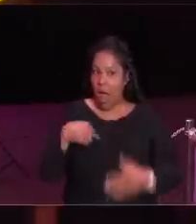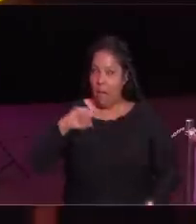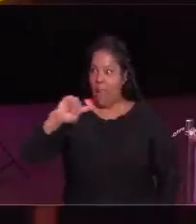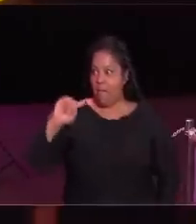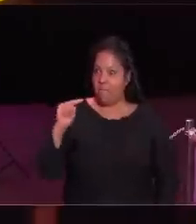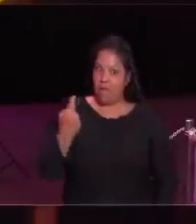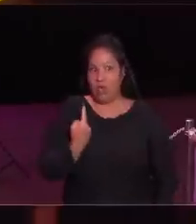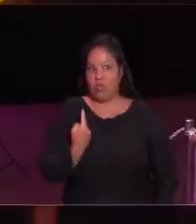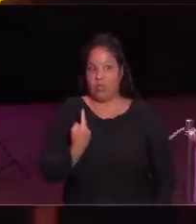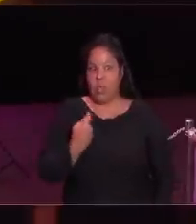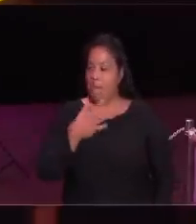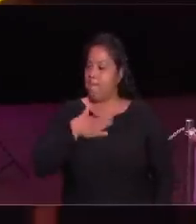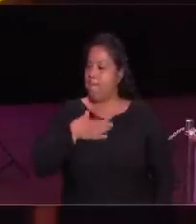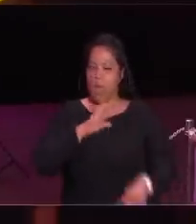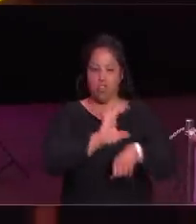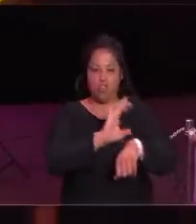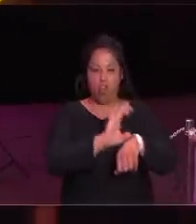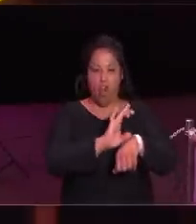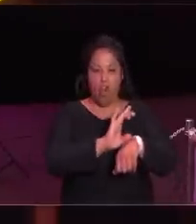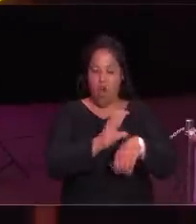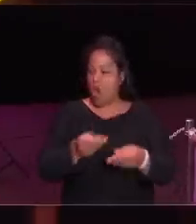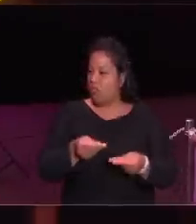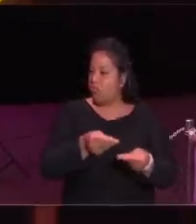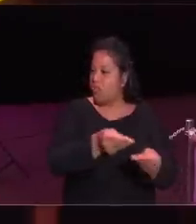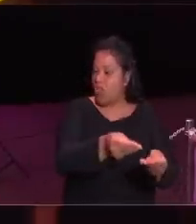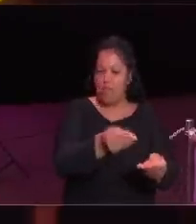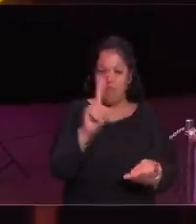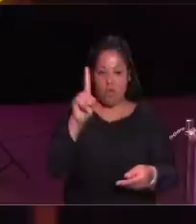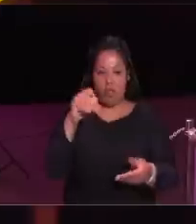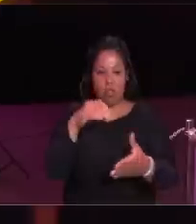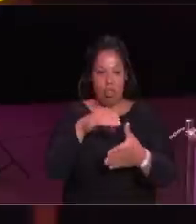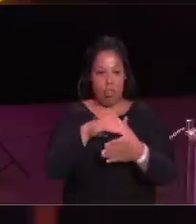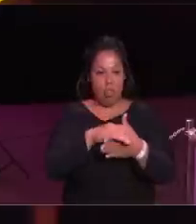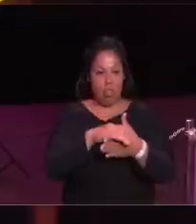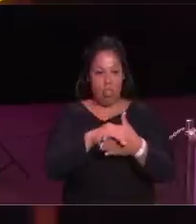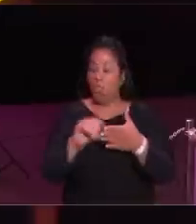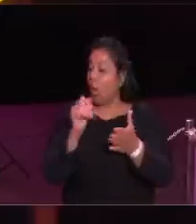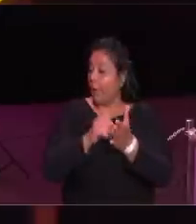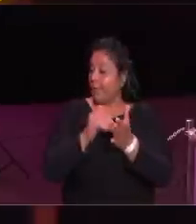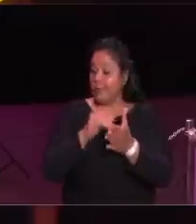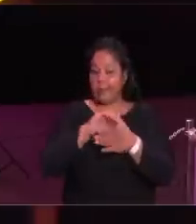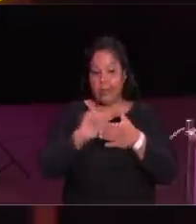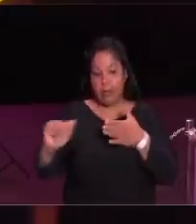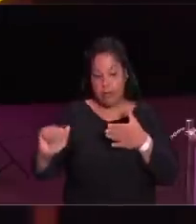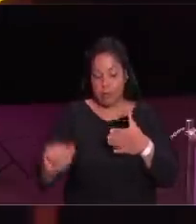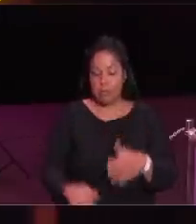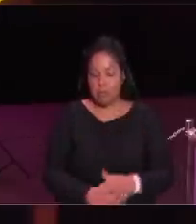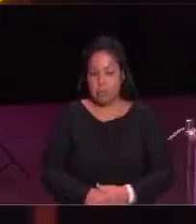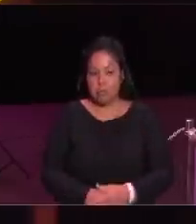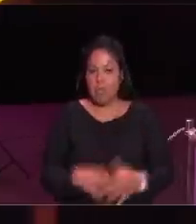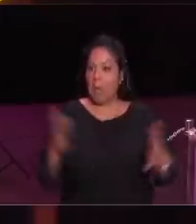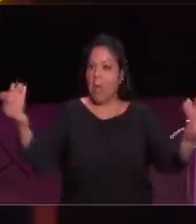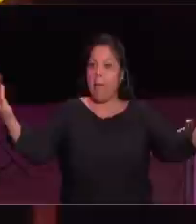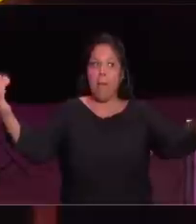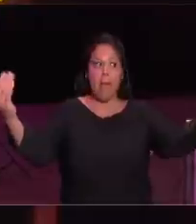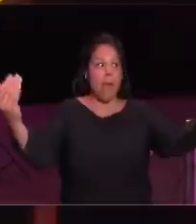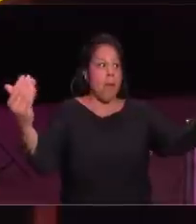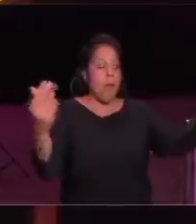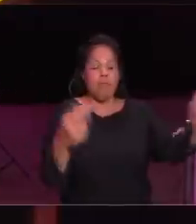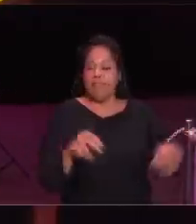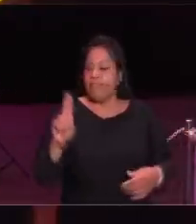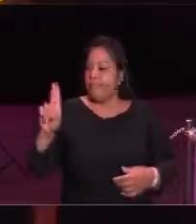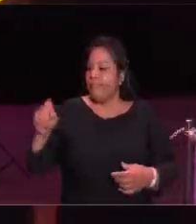iglesia, vamos a dar $1,000. Y voy a pedir a los sugieres que pasen rápido porque tengo 25